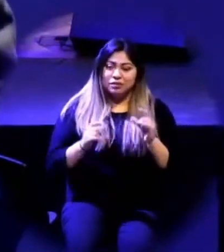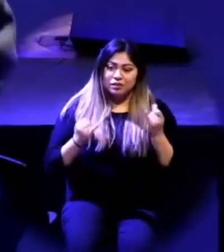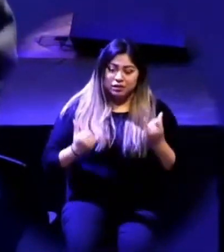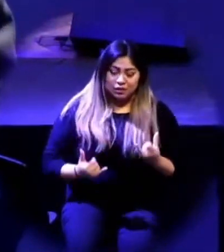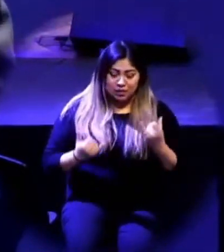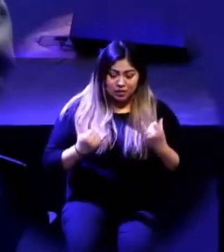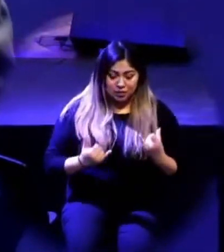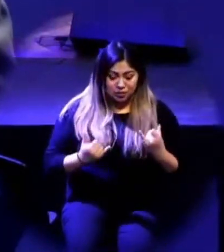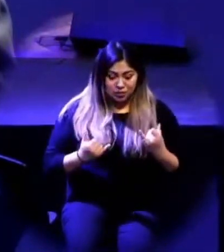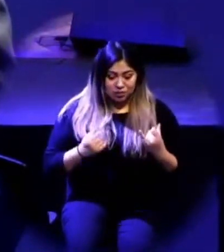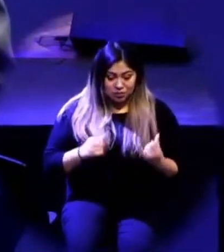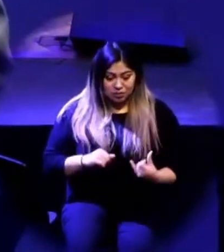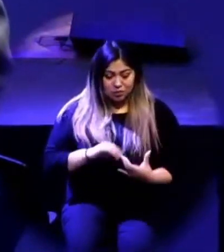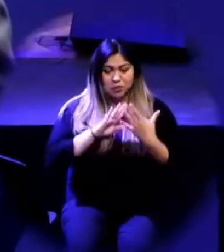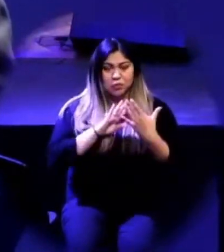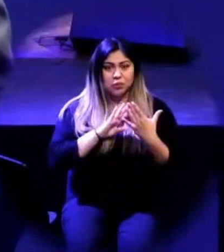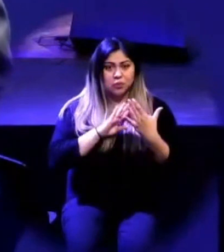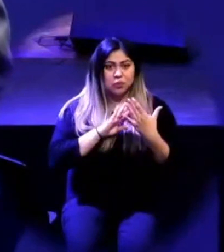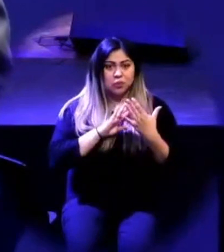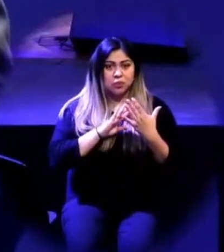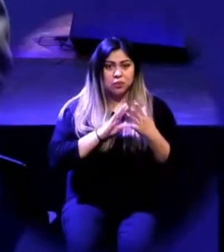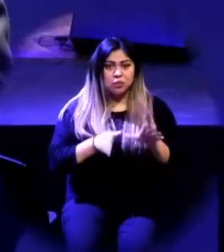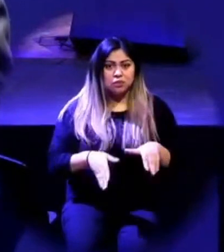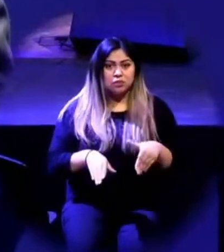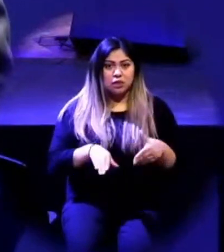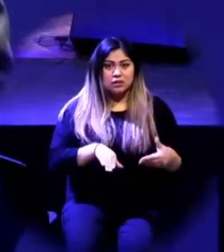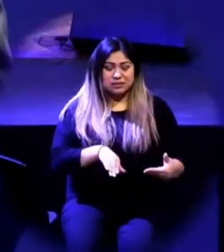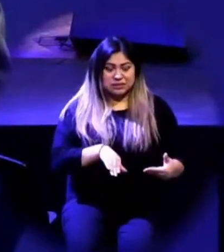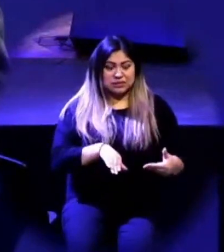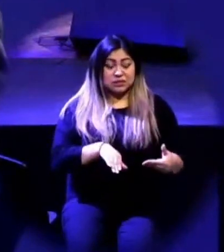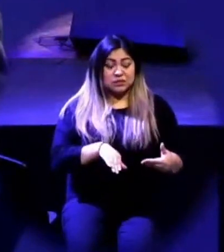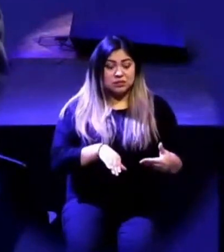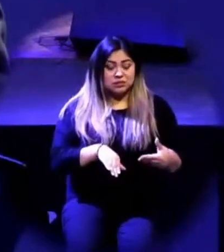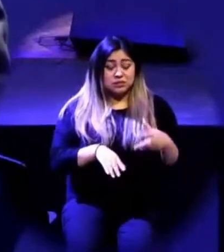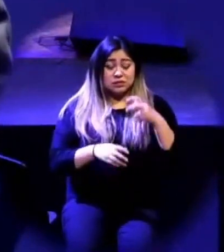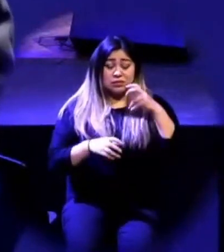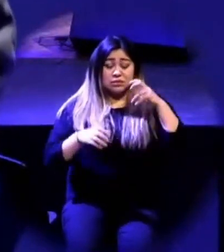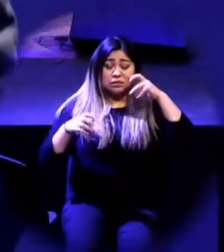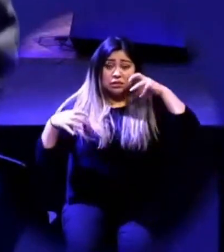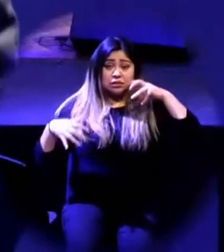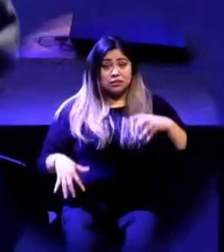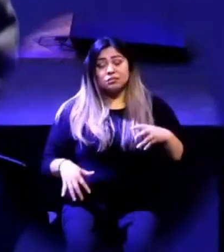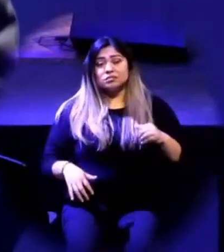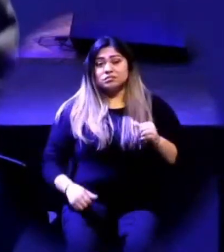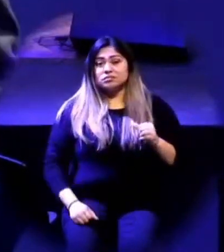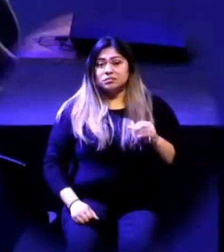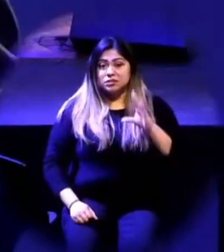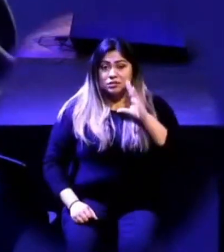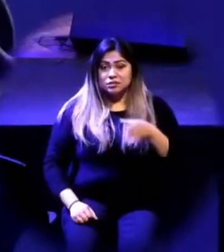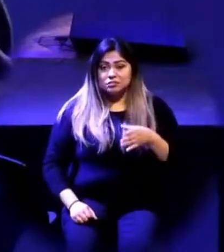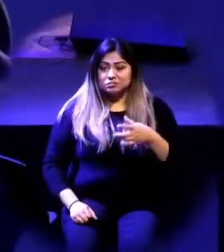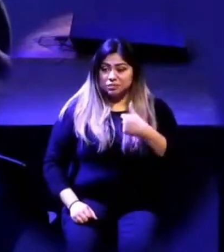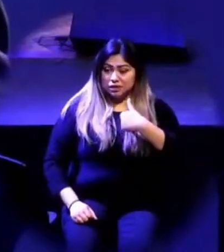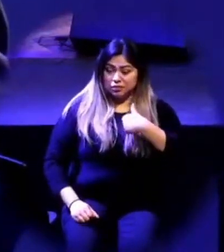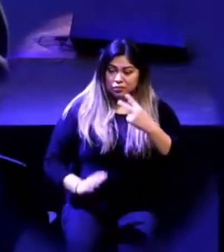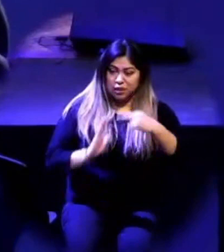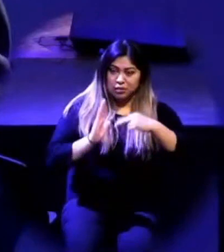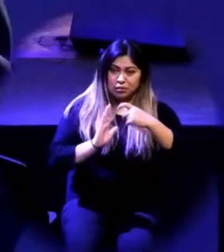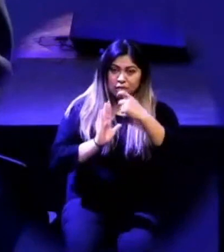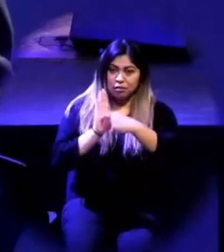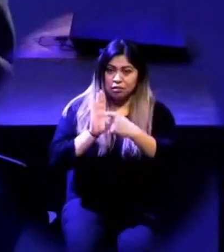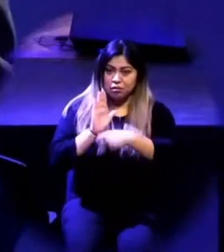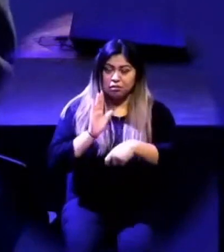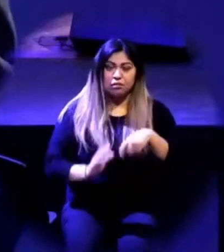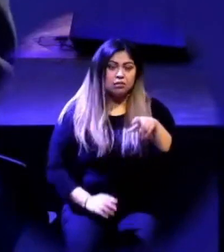own mortality, we are shocked. Recently read an article, I hope you'll look it up, by